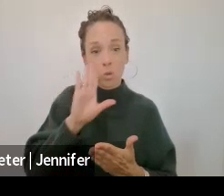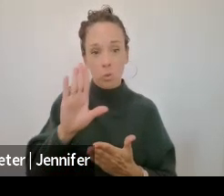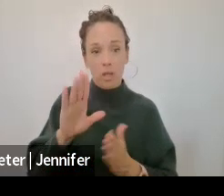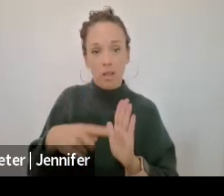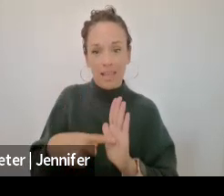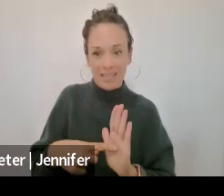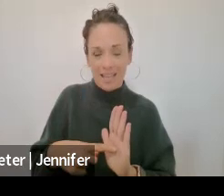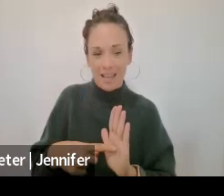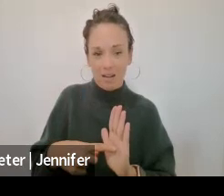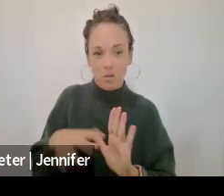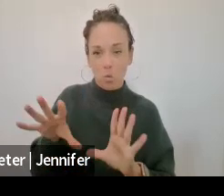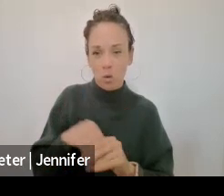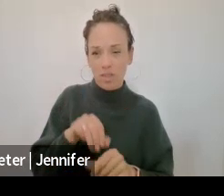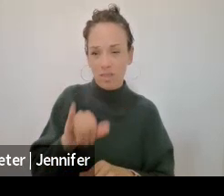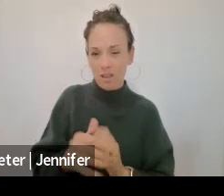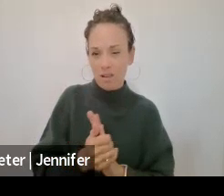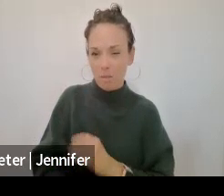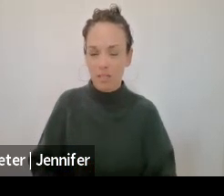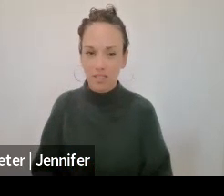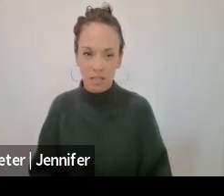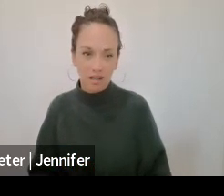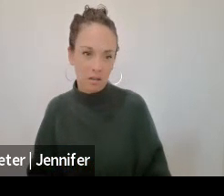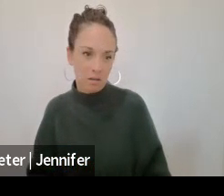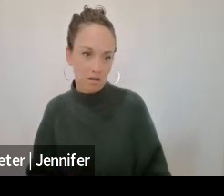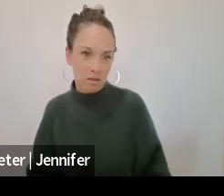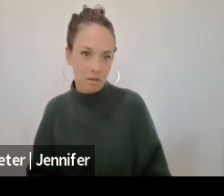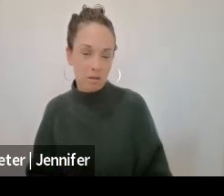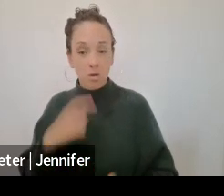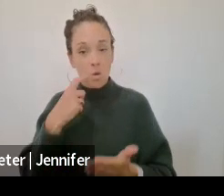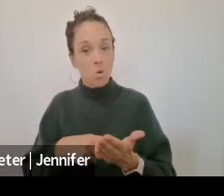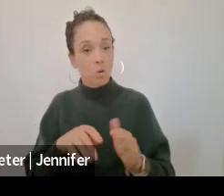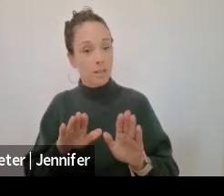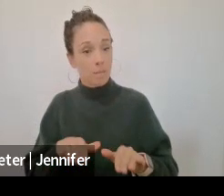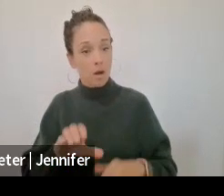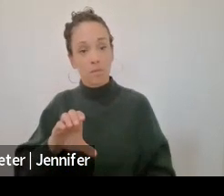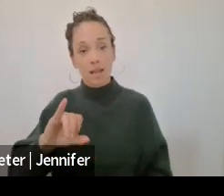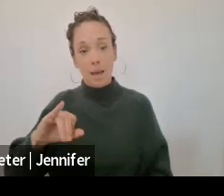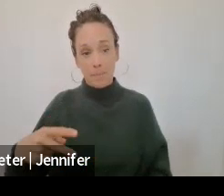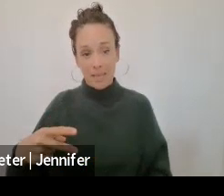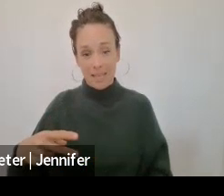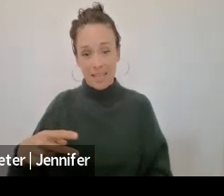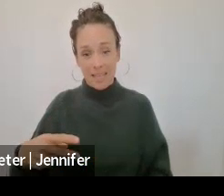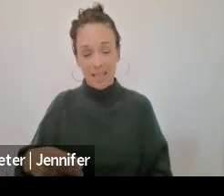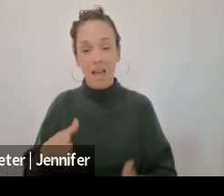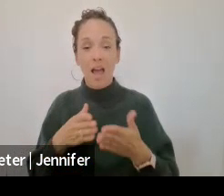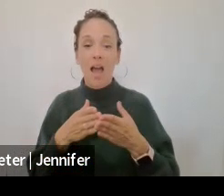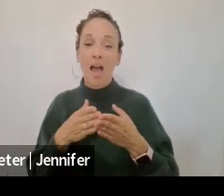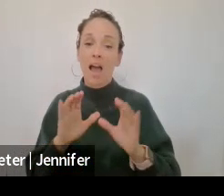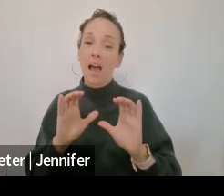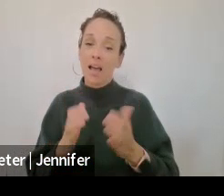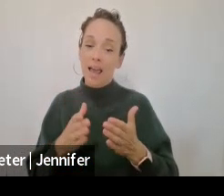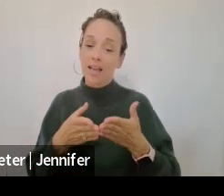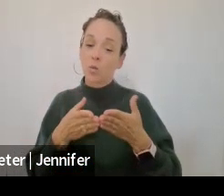in that competency. And if you notice at the bottom here, the CIP stands for Classwide Intervention Program, which